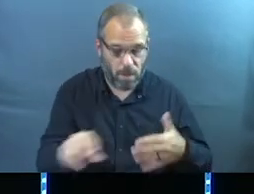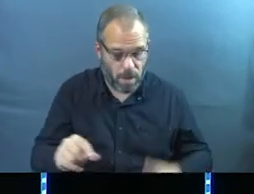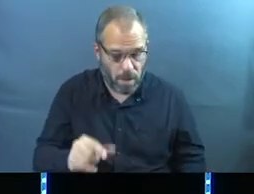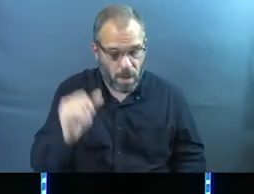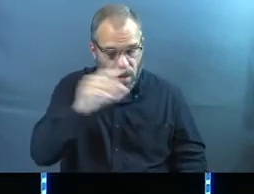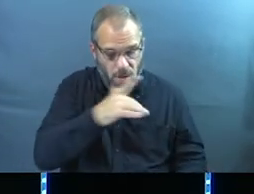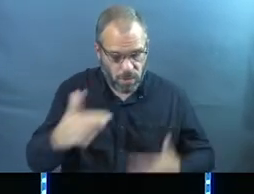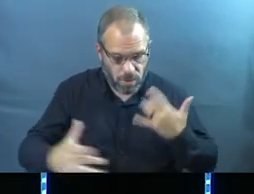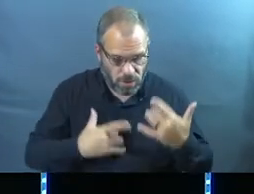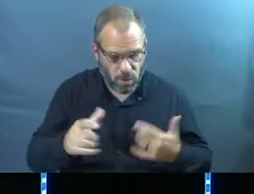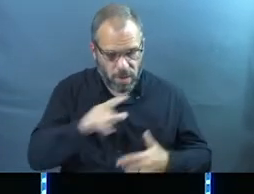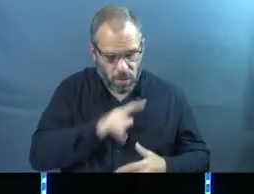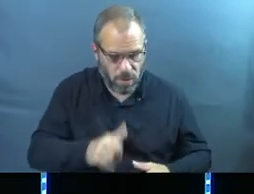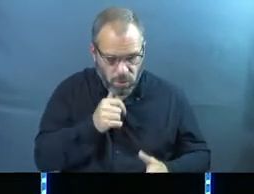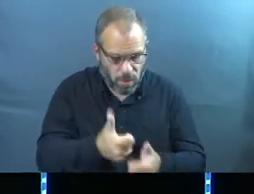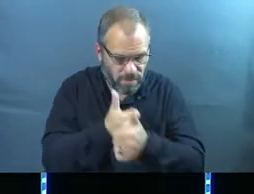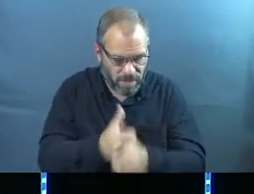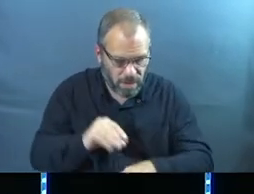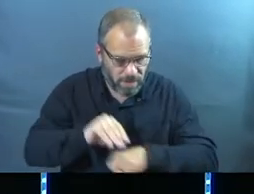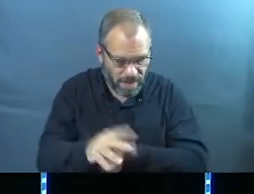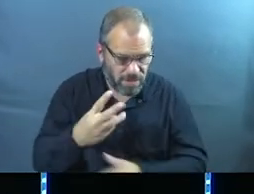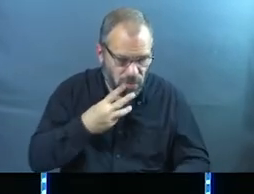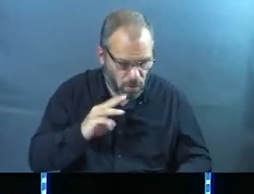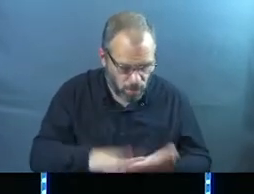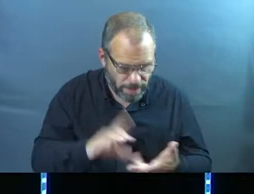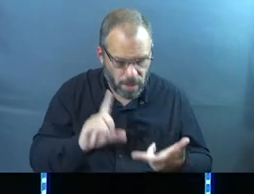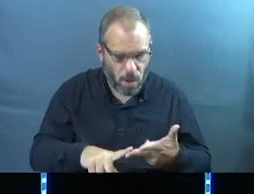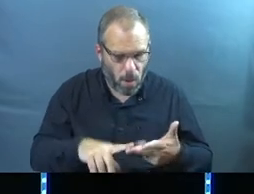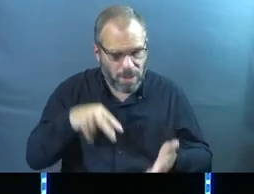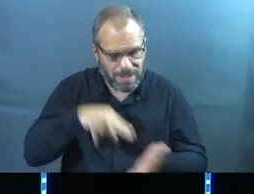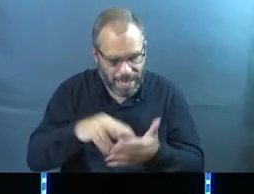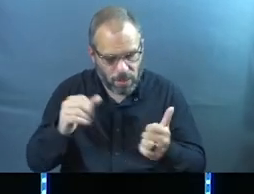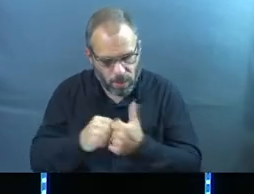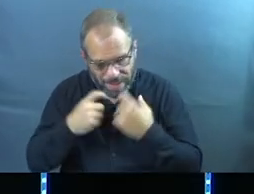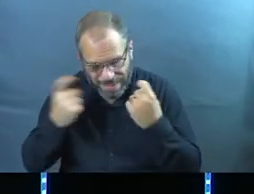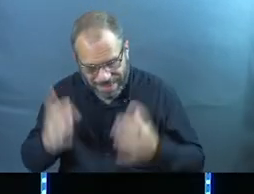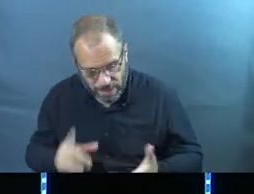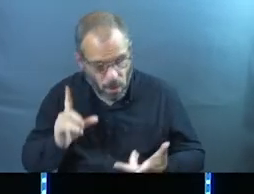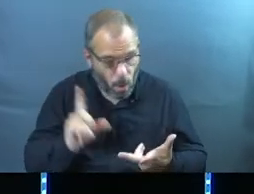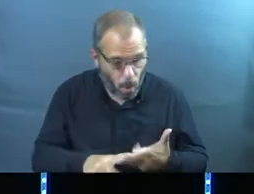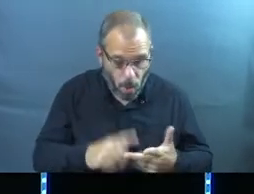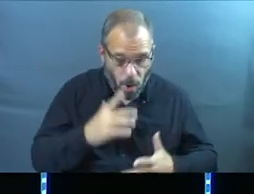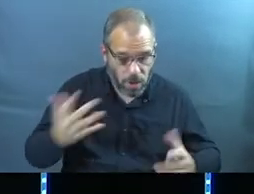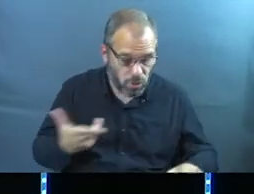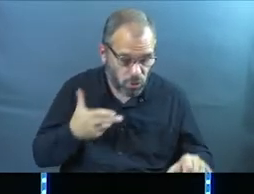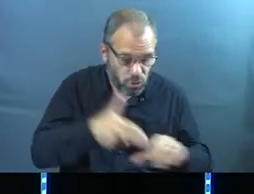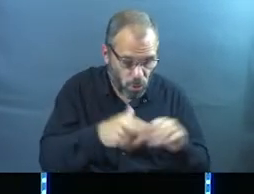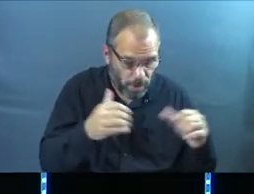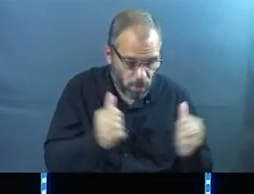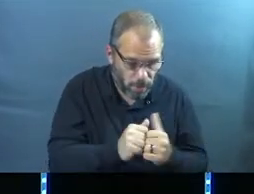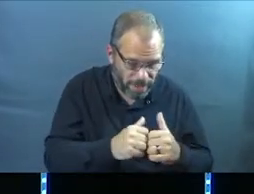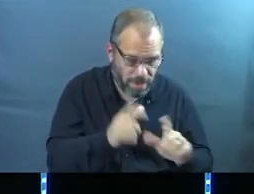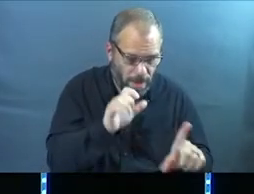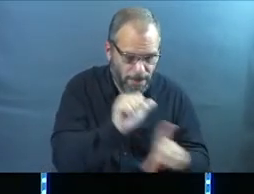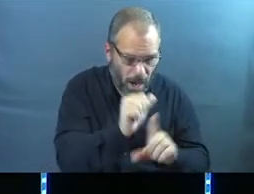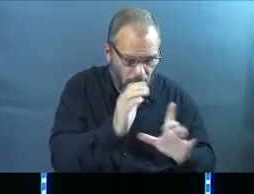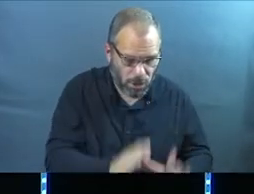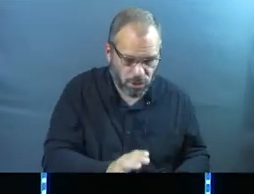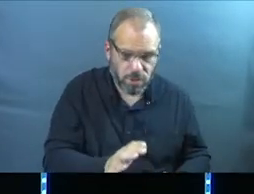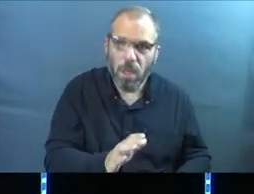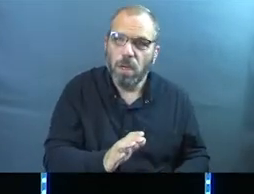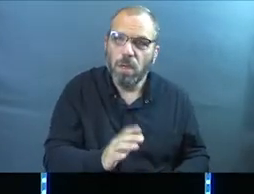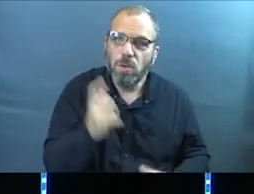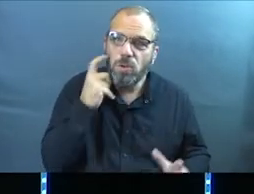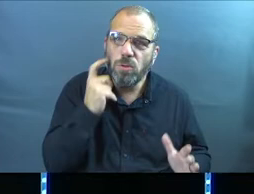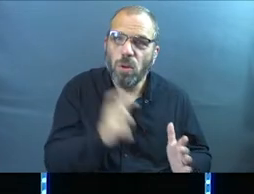says, "Oh, the joys of those who do not follow the advice of the wicked, or stand around with sinners, or join in with mockers." Do you see what he's doing